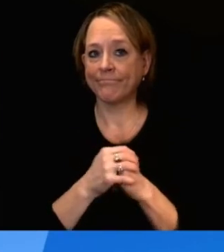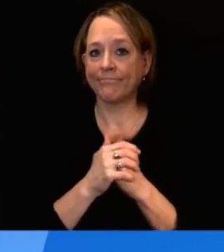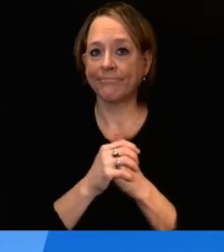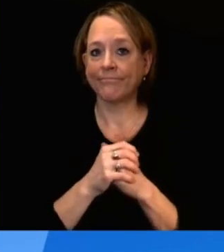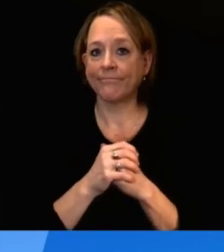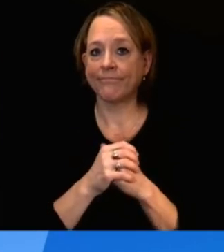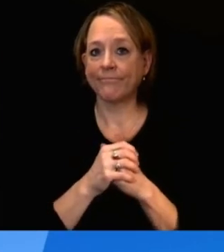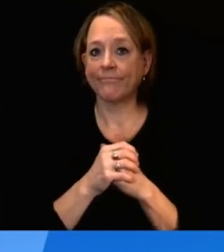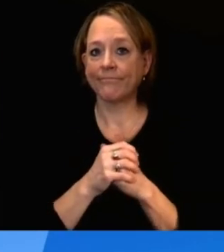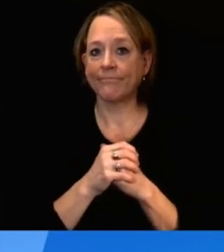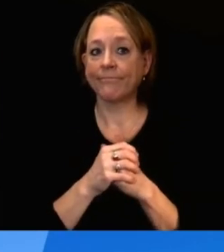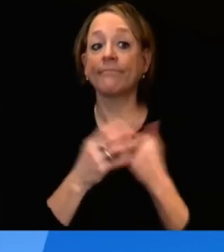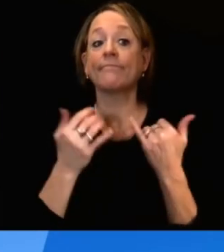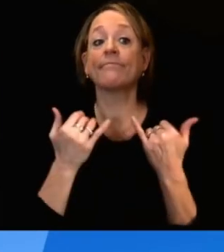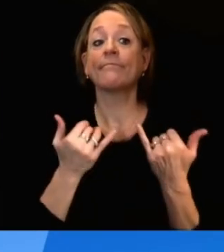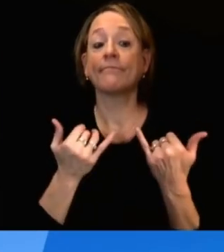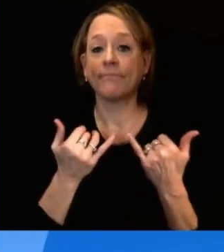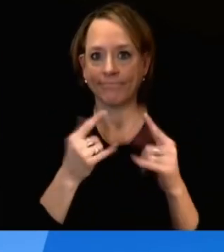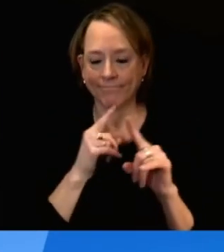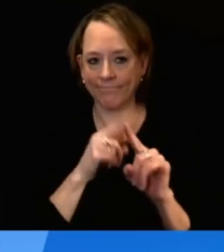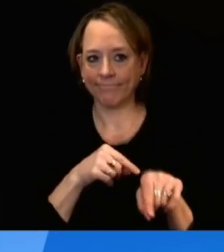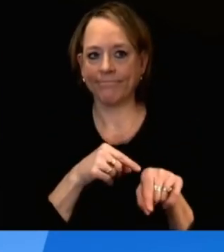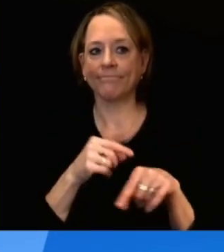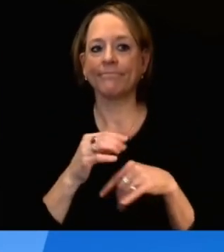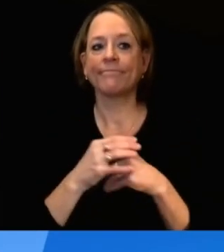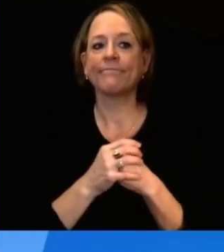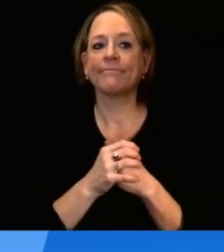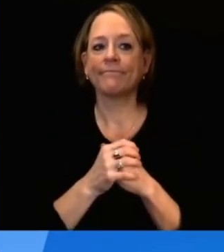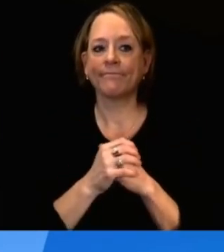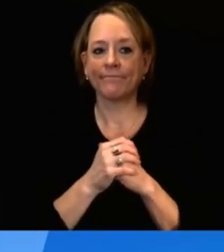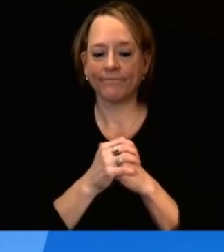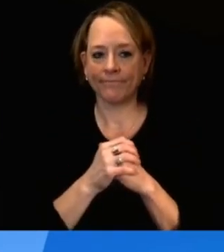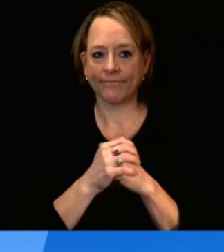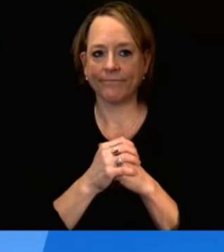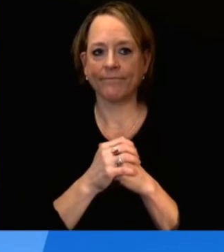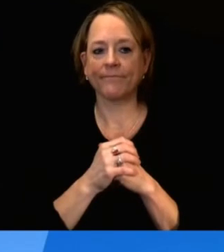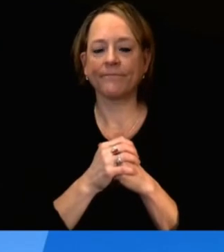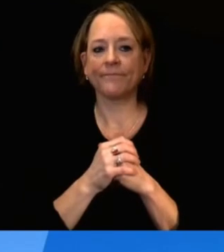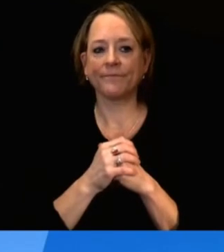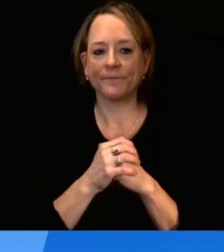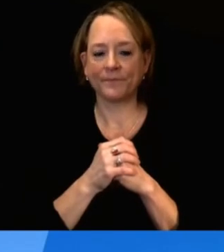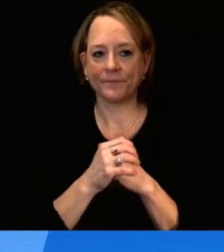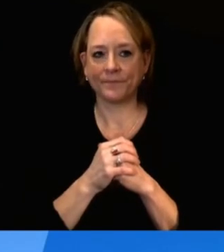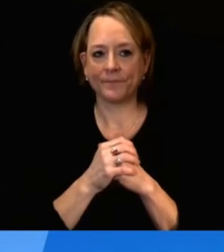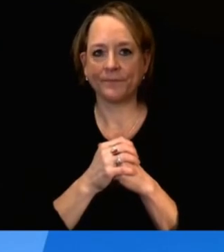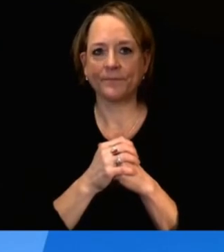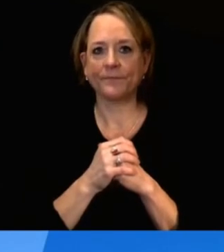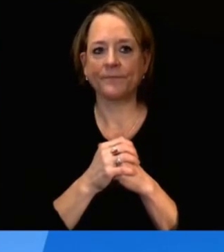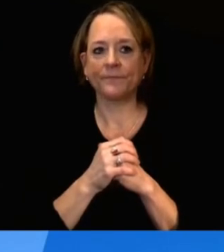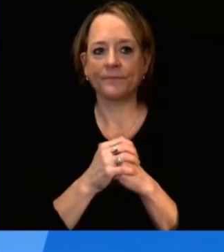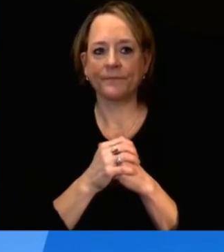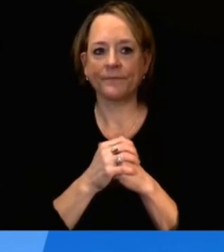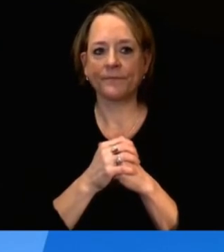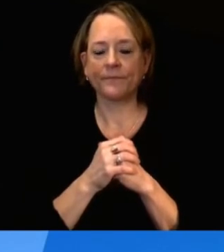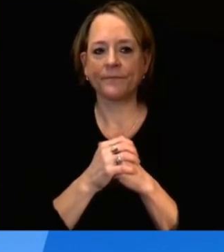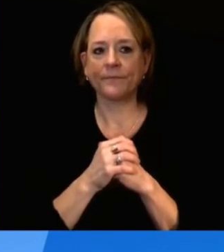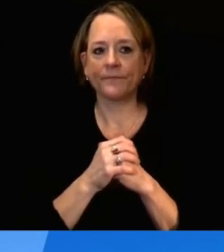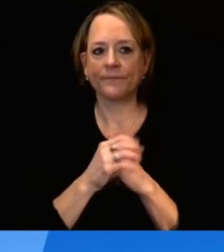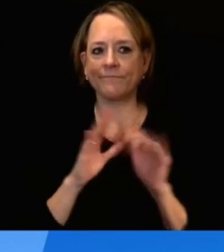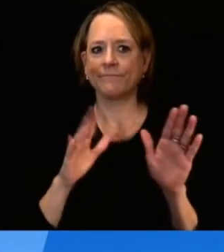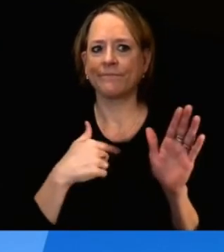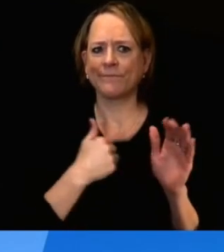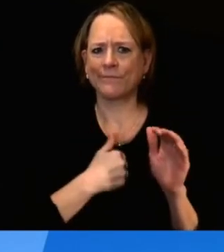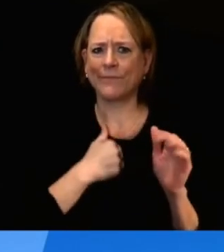Hi, this is Ken. Can you hear me? Yes, we can now. Thank you, Ken. Go ahead. Okay. Sorry, yeah, I was having a great deal of difficulty with